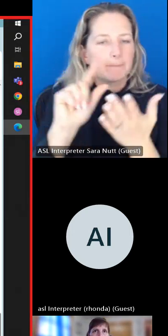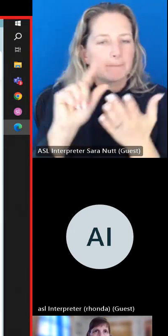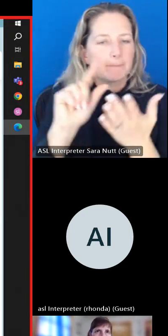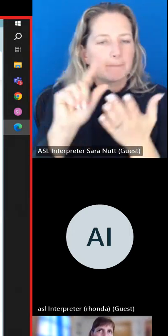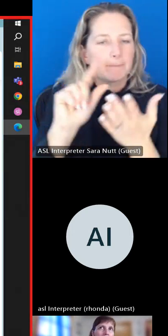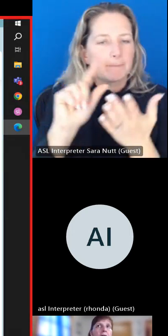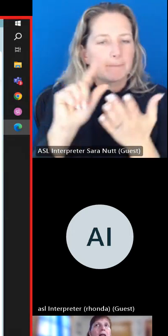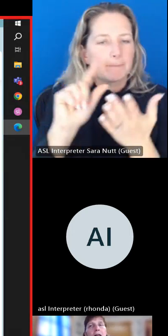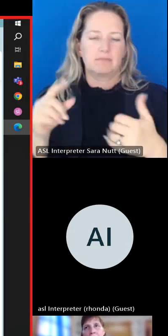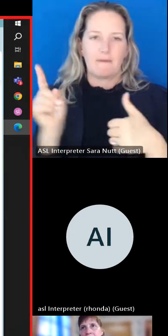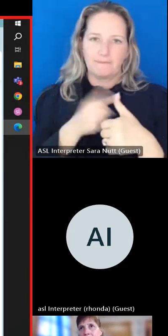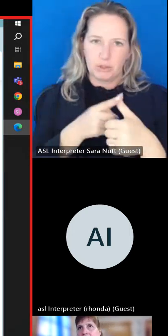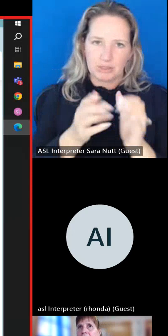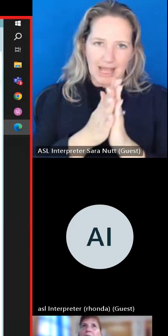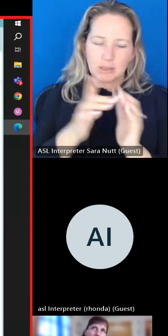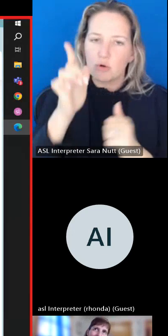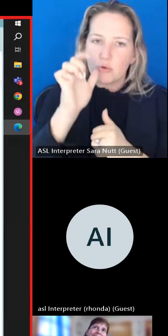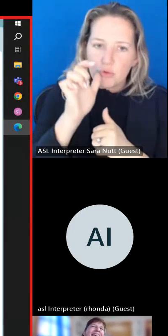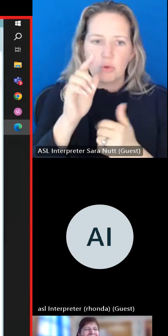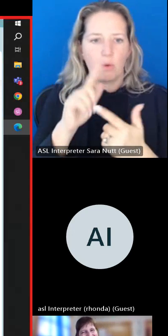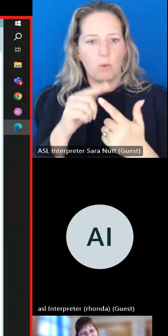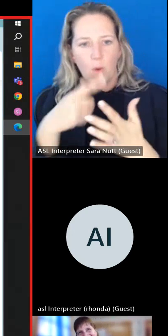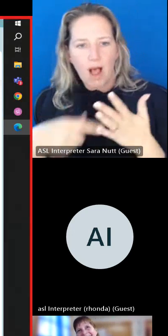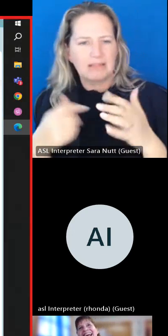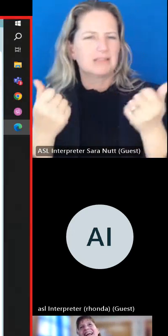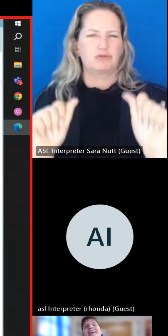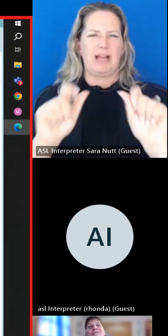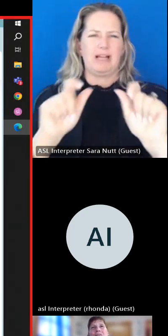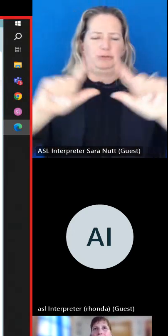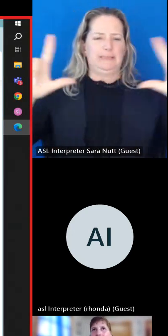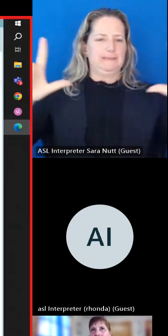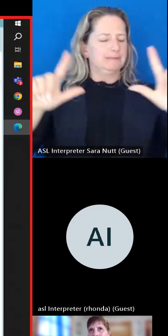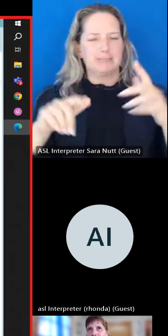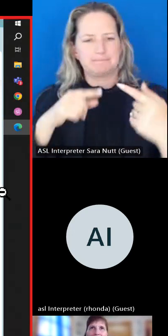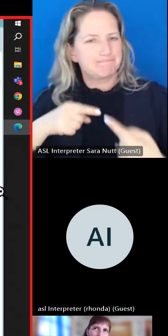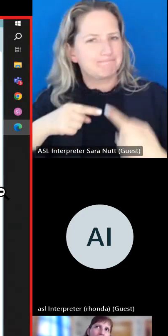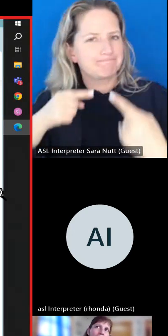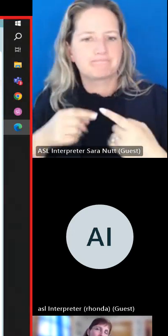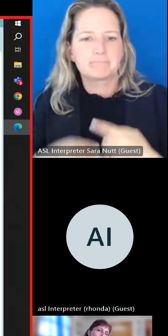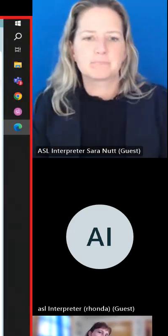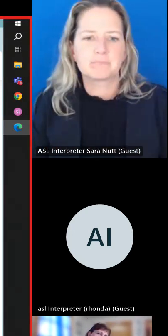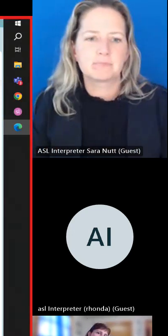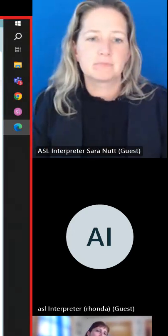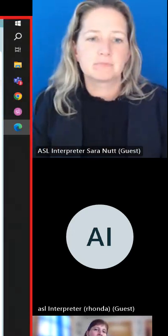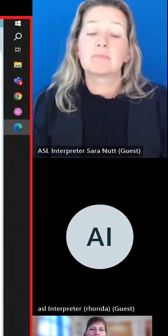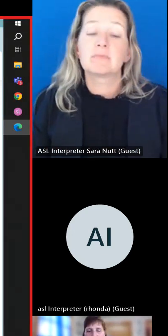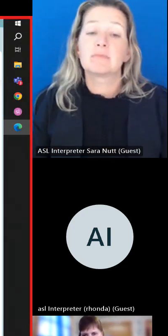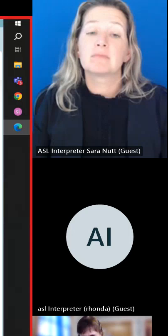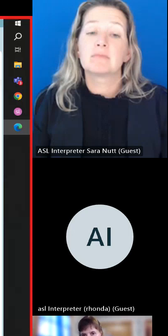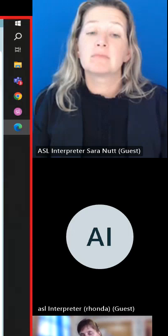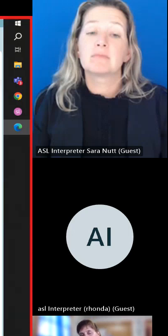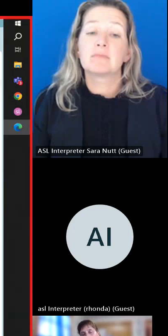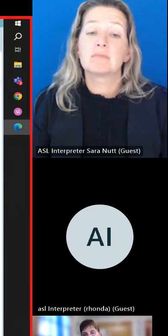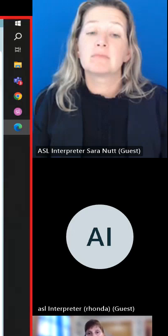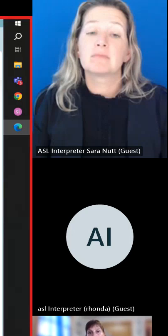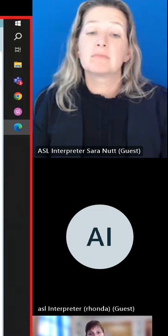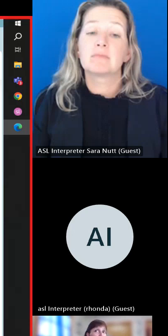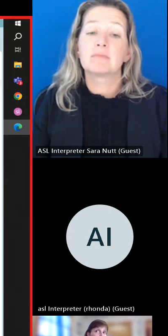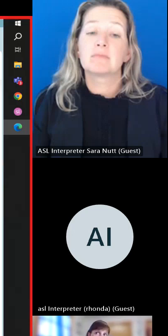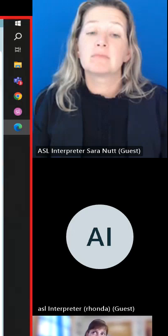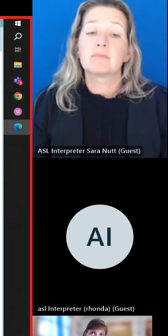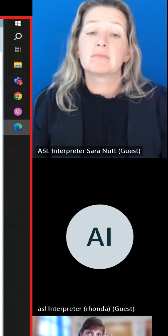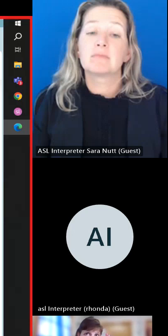bigger. Not really? Okay. If you ask who or what, that's a good case